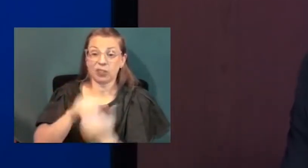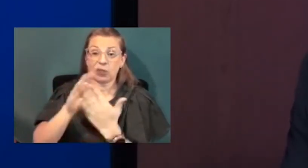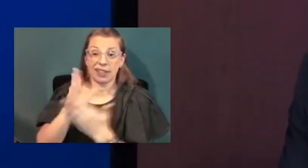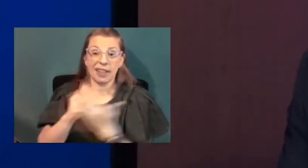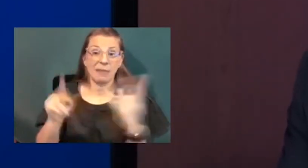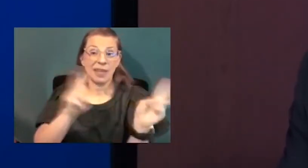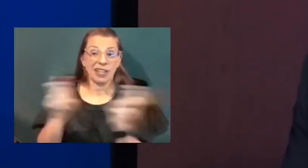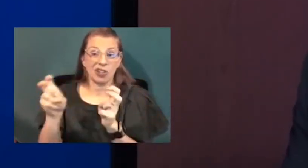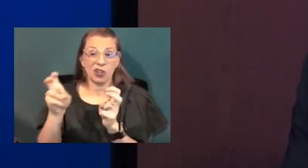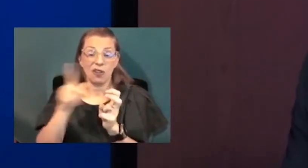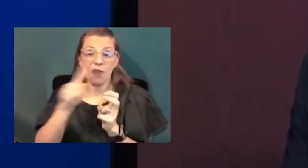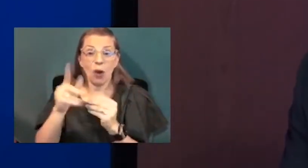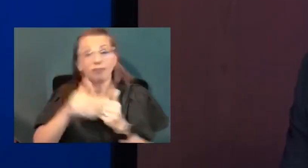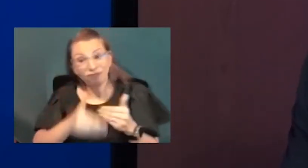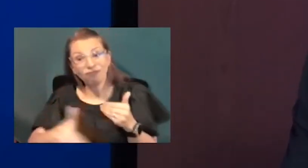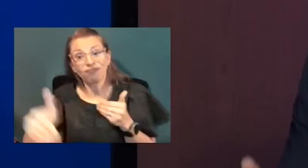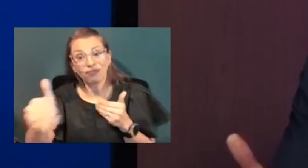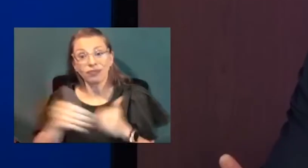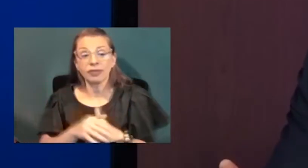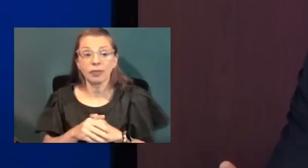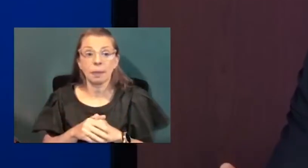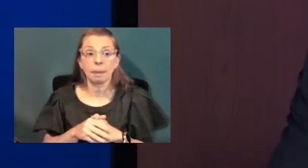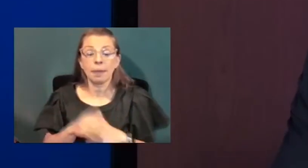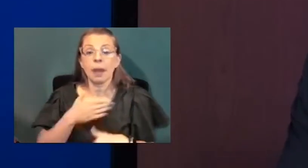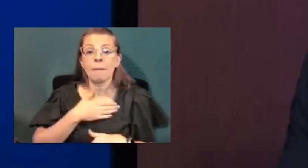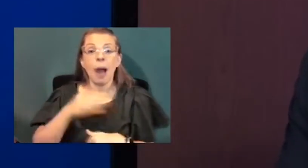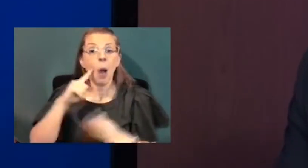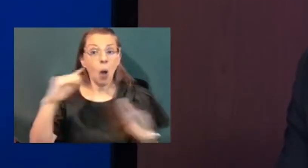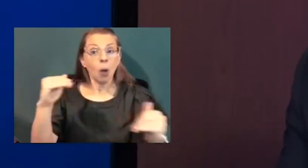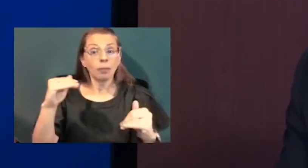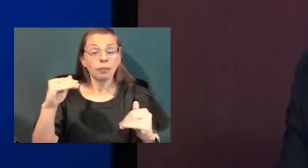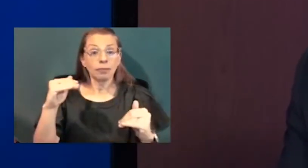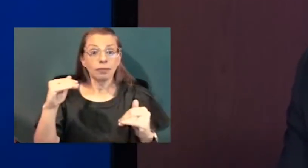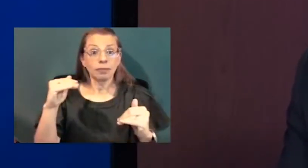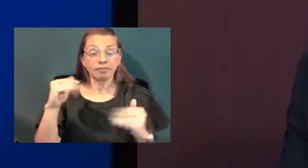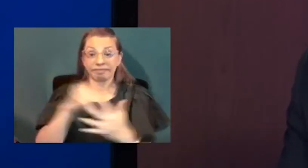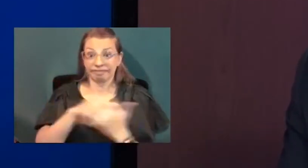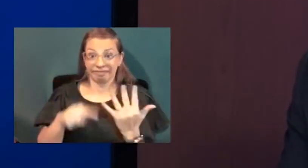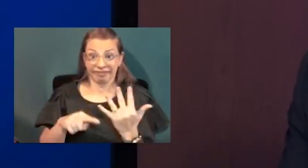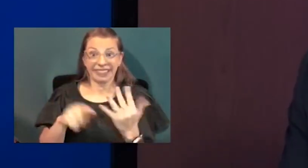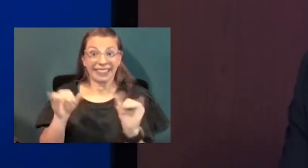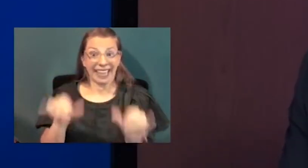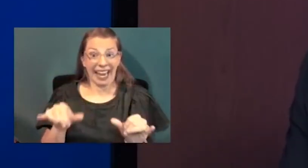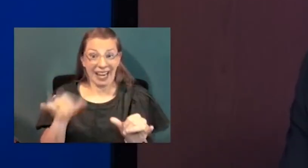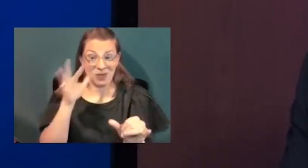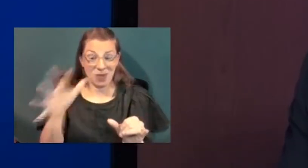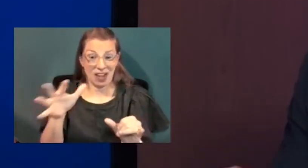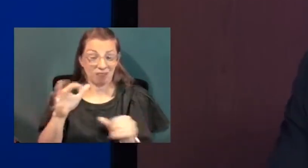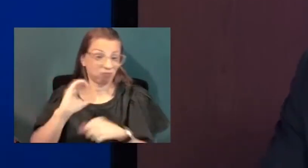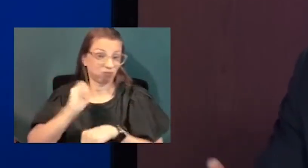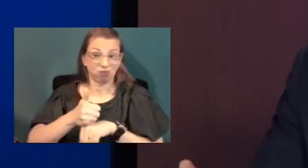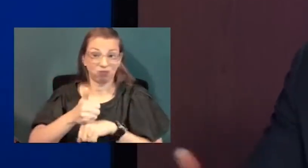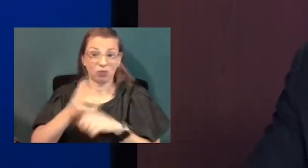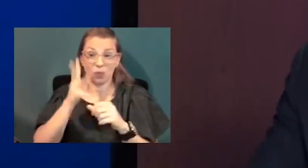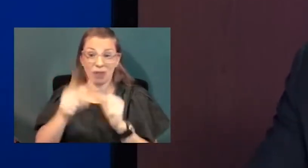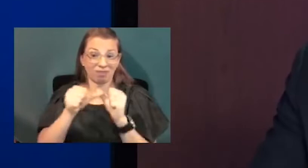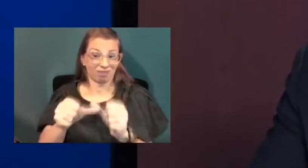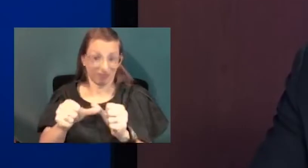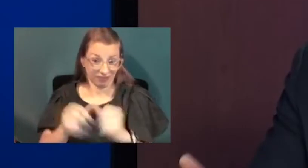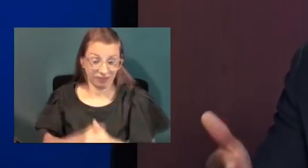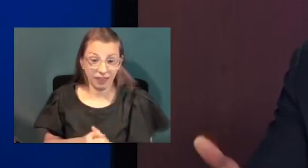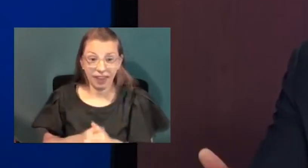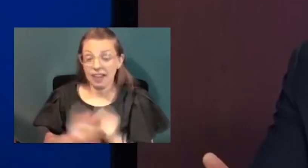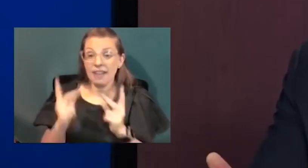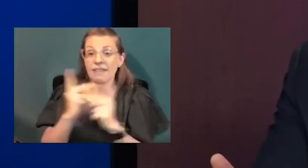long-term. So yes, my hope is that these things do stick around. My hope is that we continue to find ways that we can keep folks